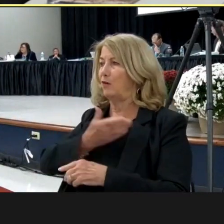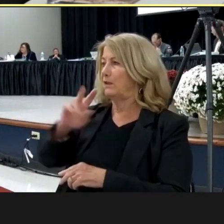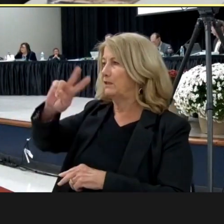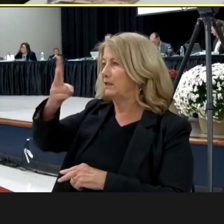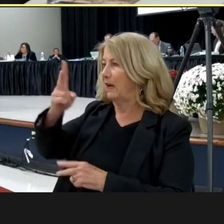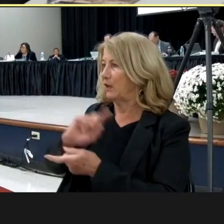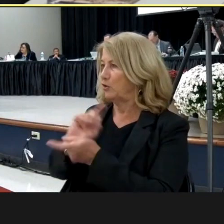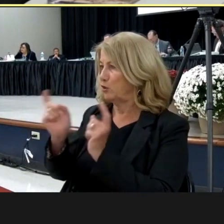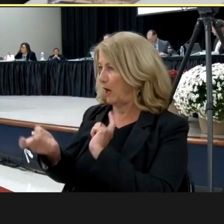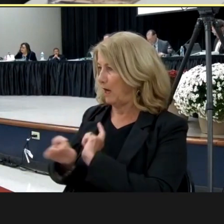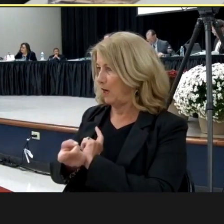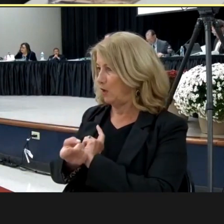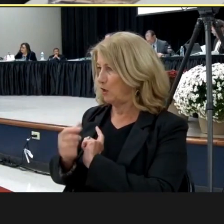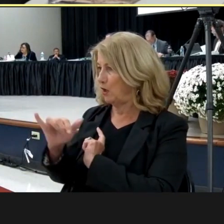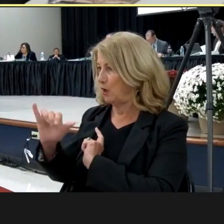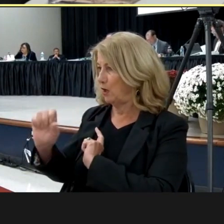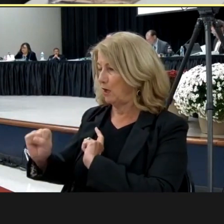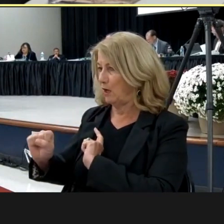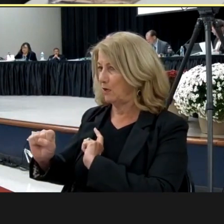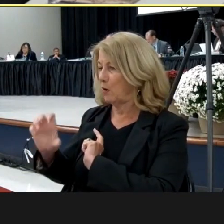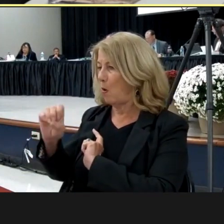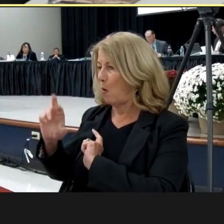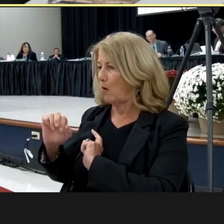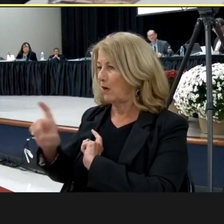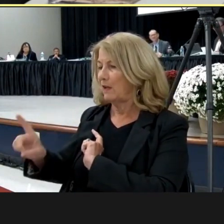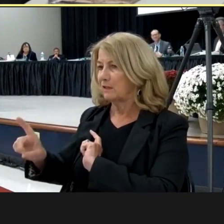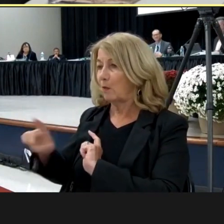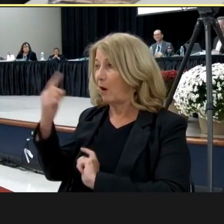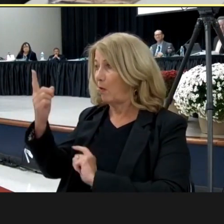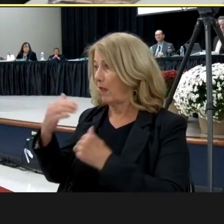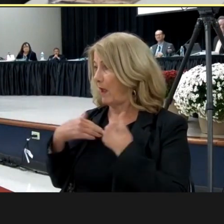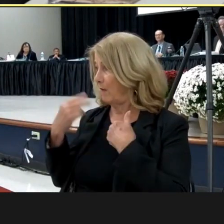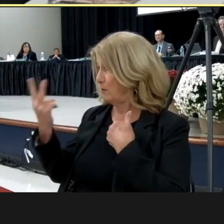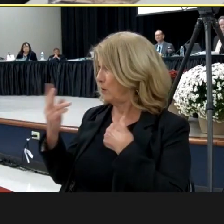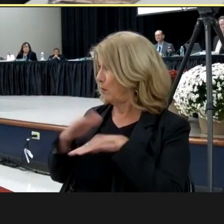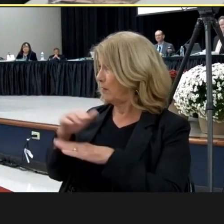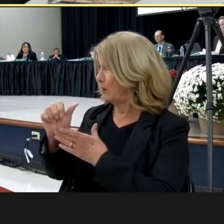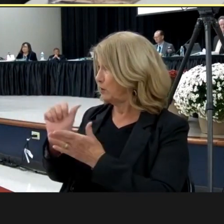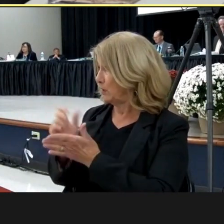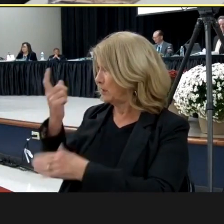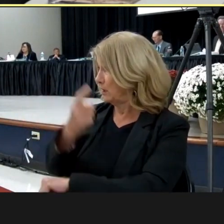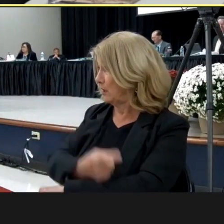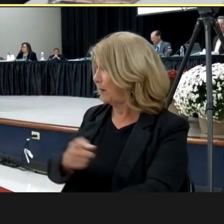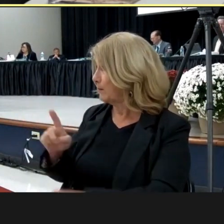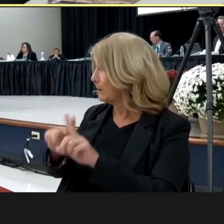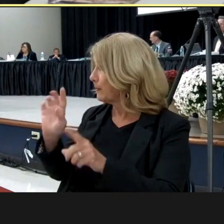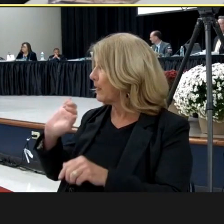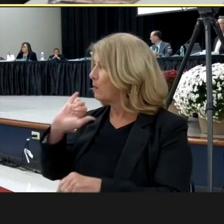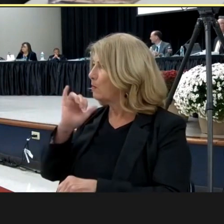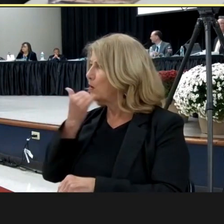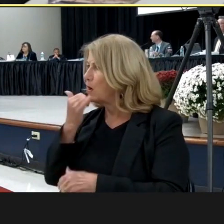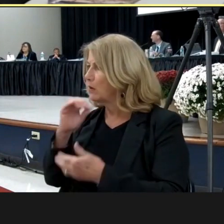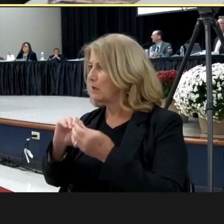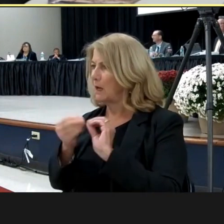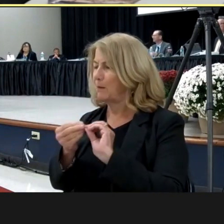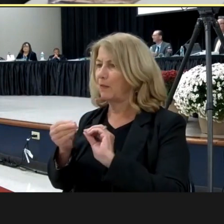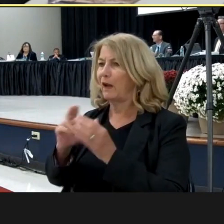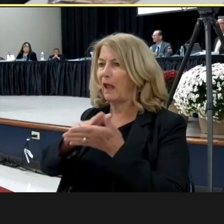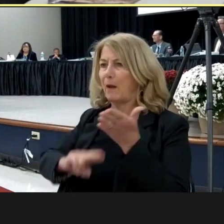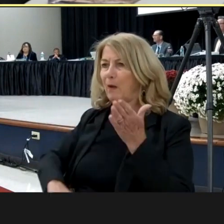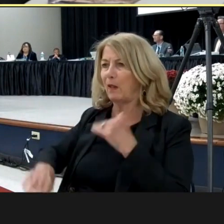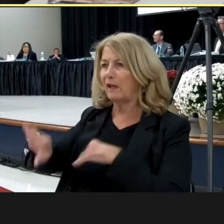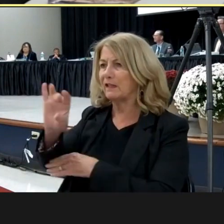change is the ordinances. We only have 2 on the agenda today, but they are misnumbered. So they're labeled on your agenda as